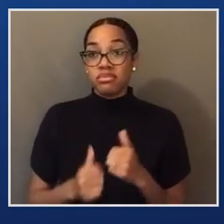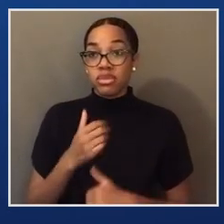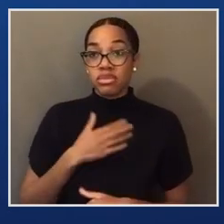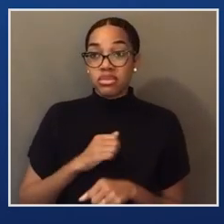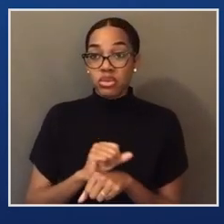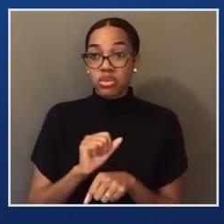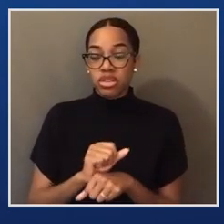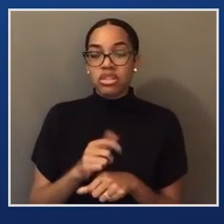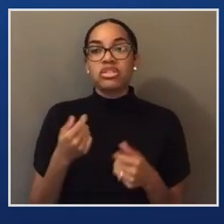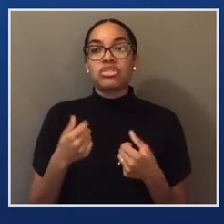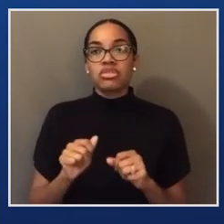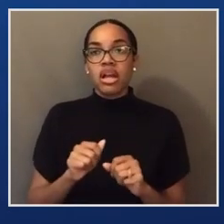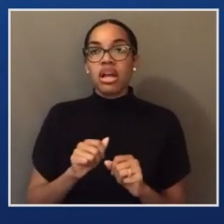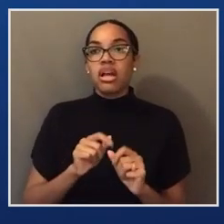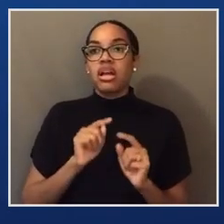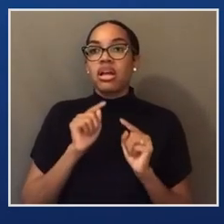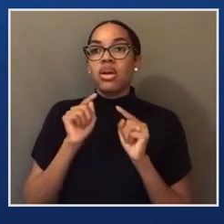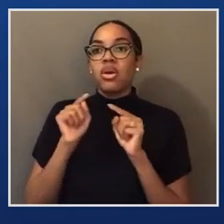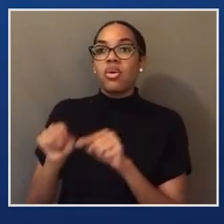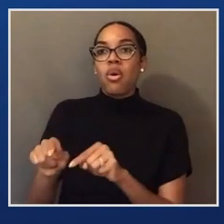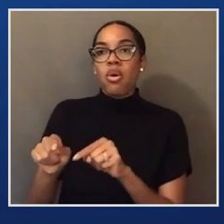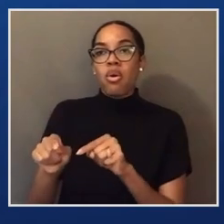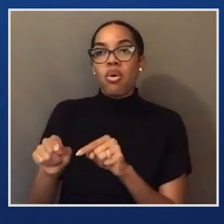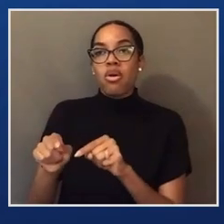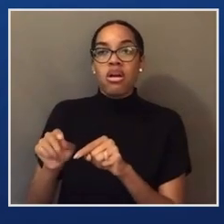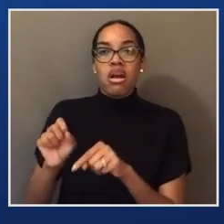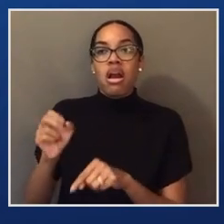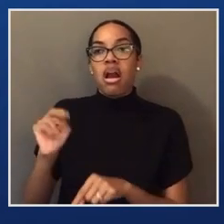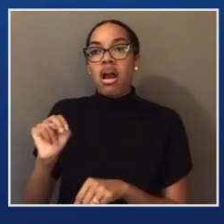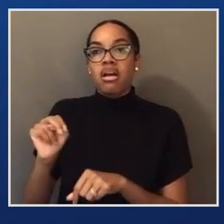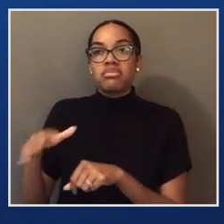unseen. For example,